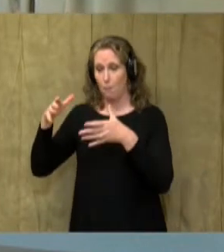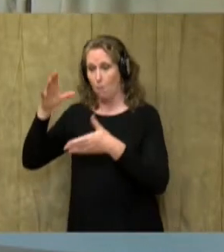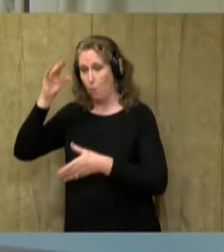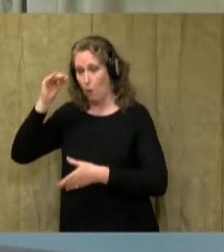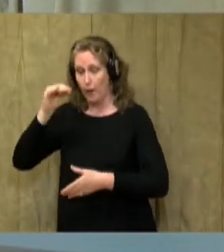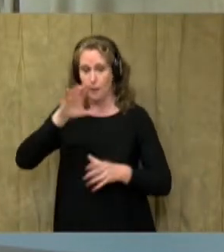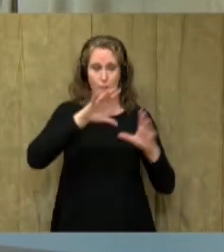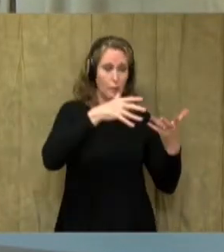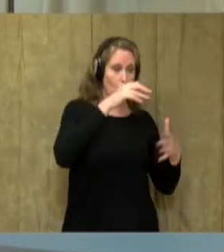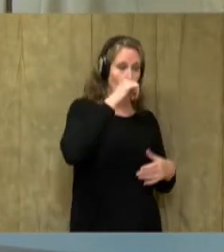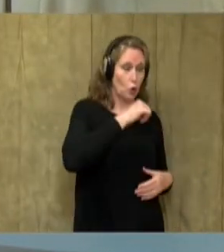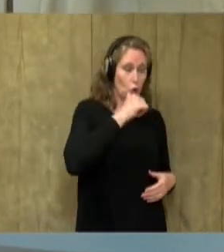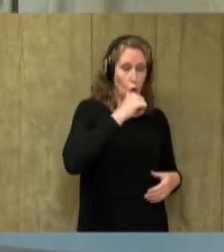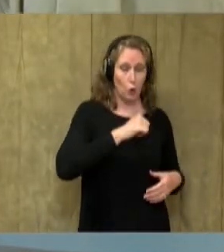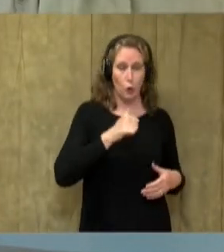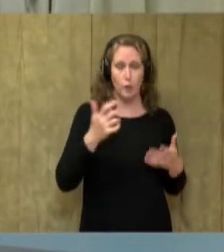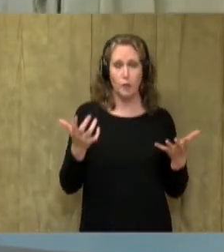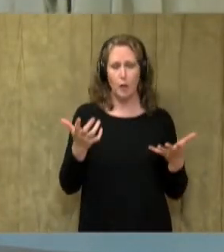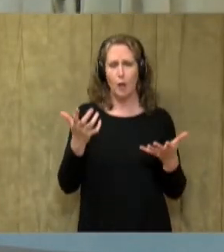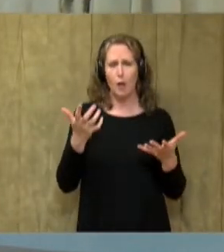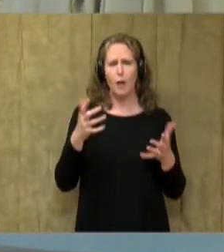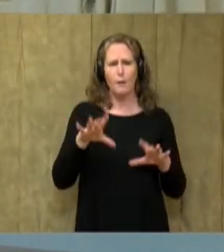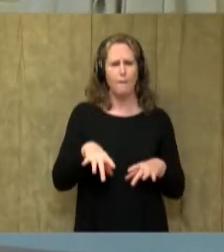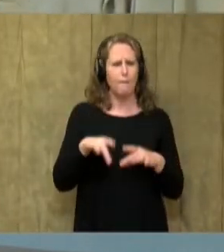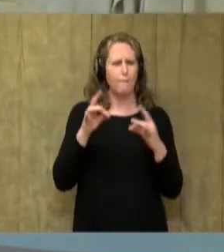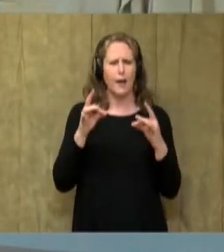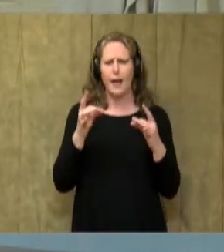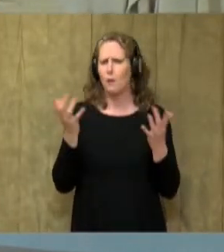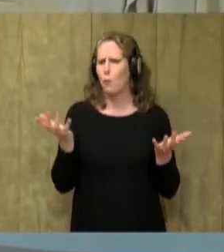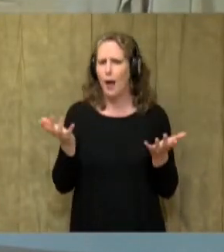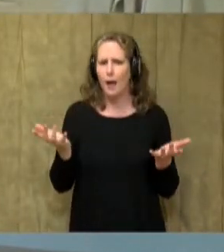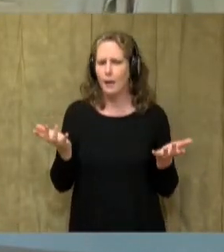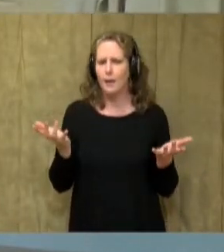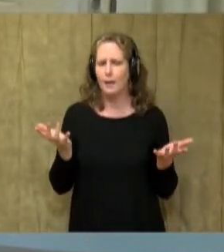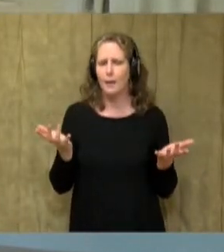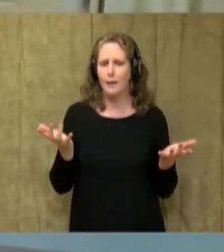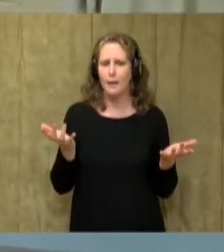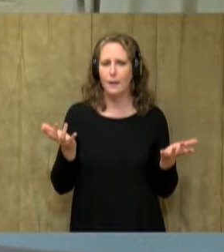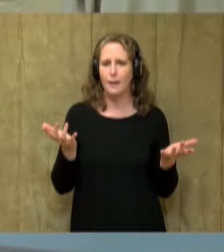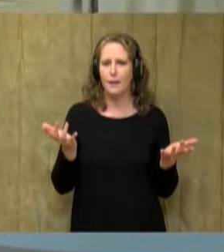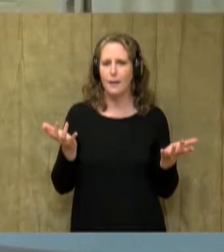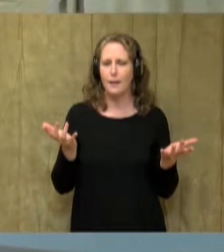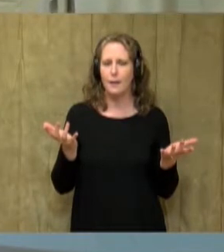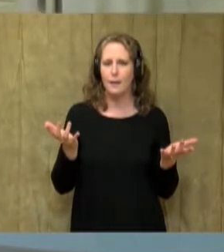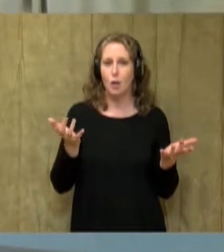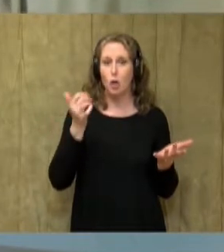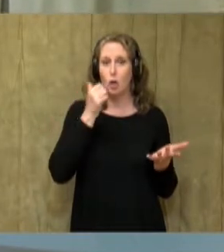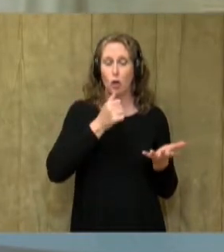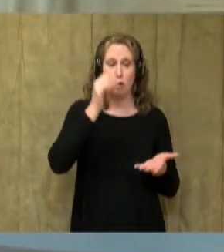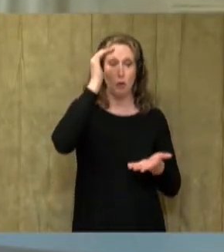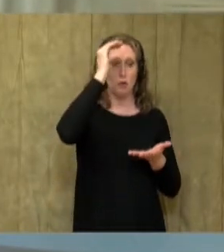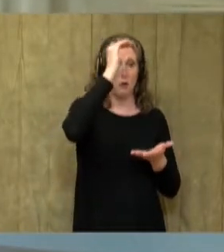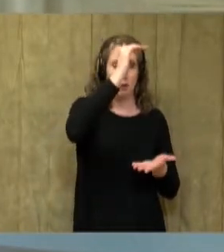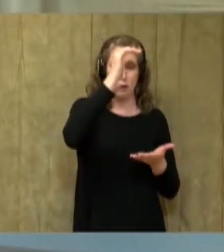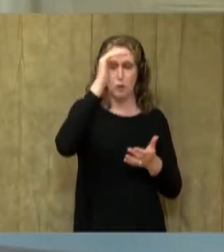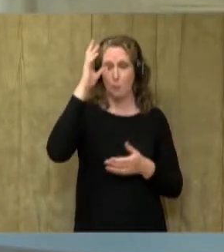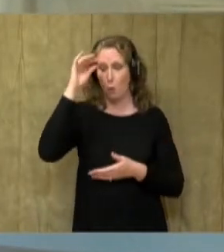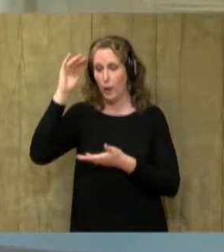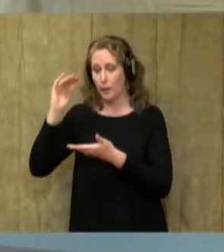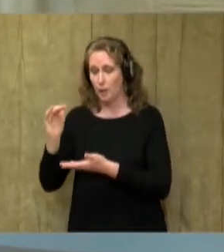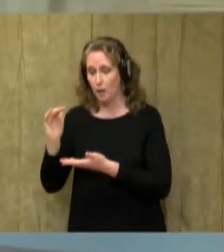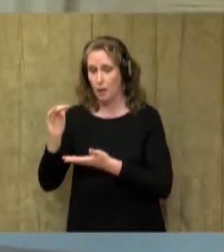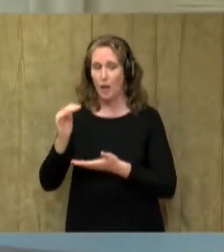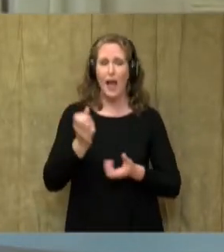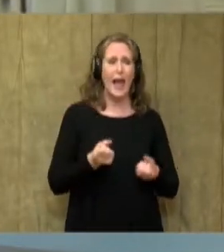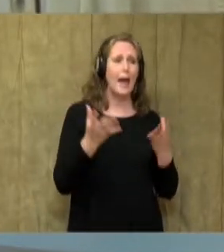some girls. What do they want to know? What are we trying to find out? We're trying to find out how many more